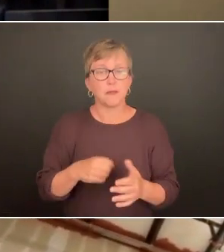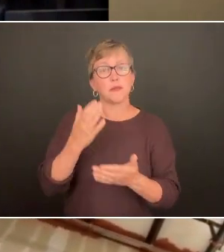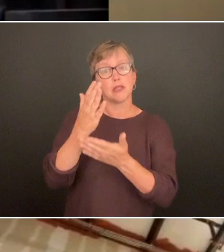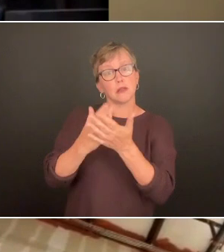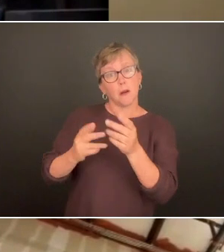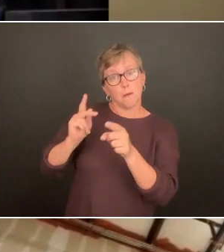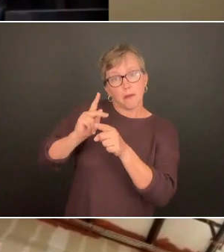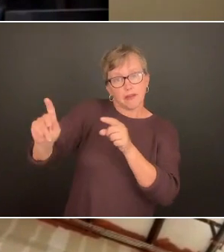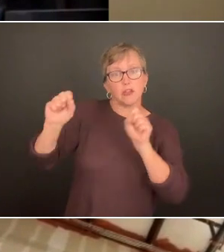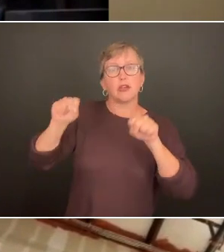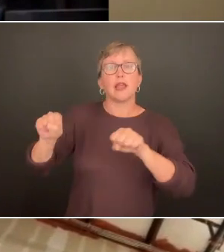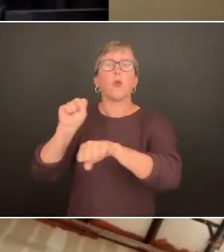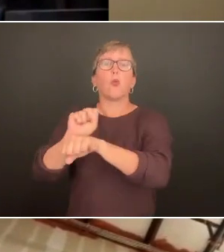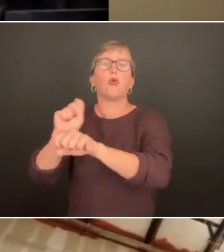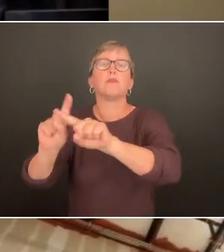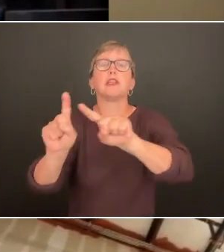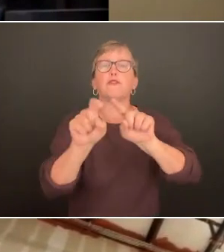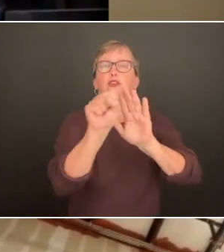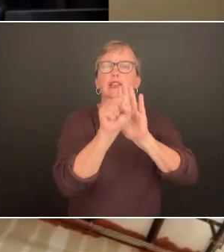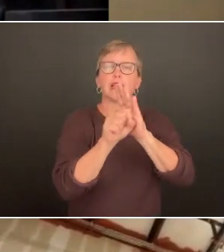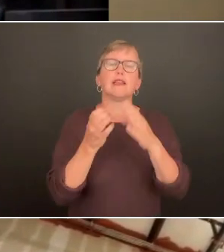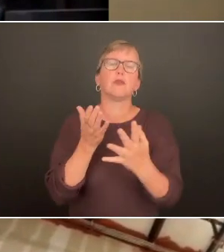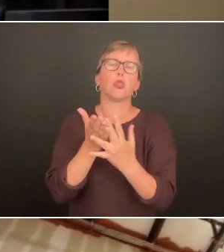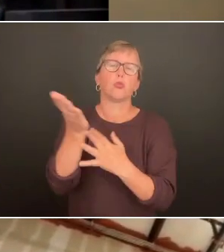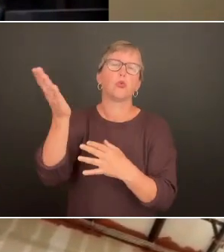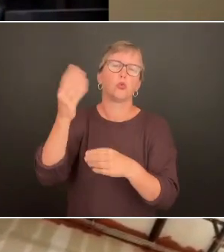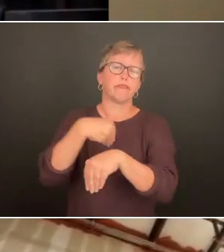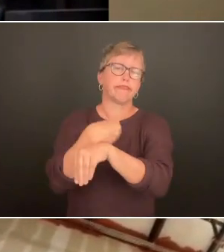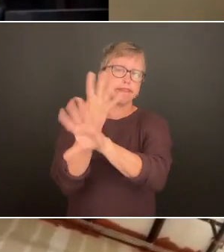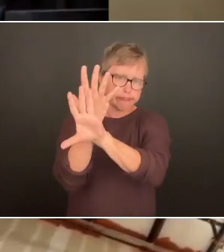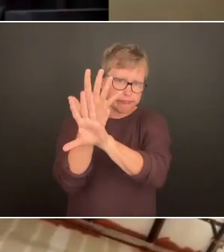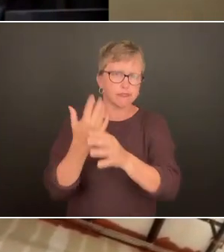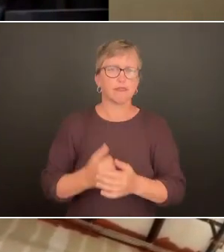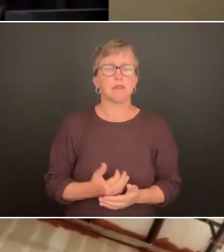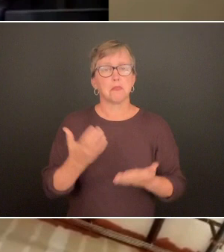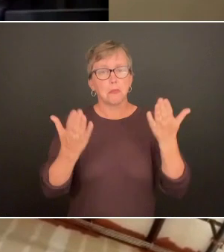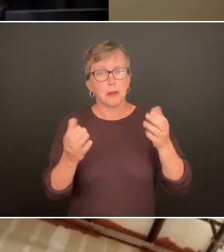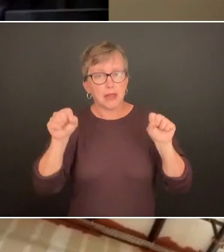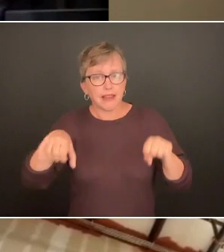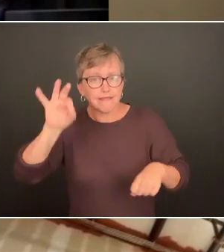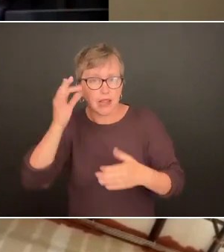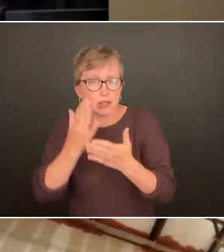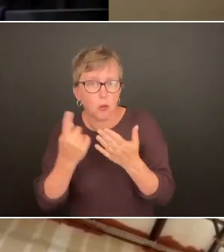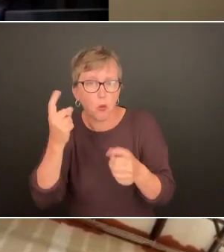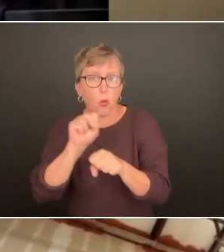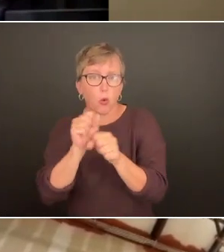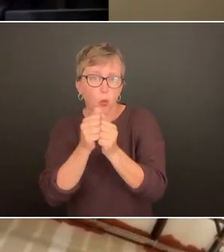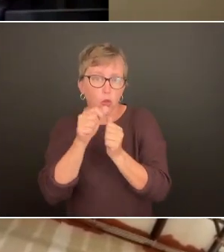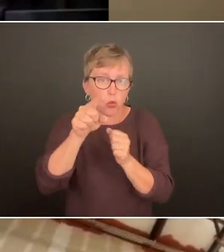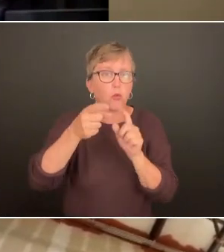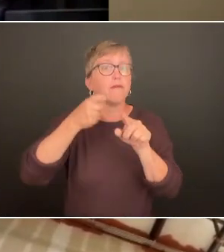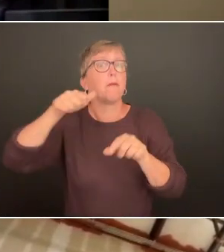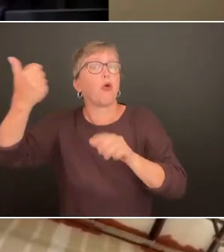cross state lines and do video, so there may be opportunities to find someone to consult across state